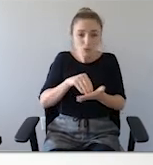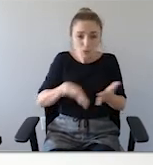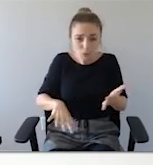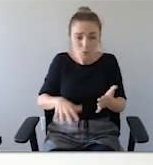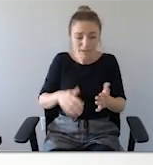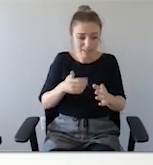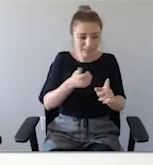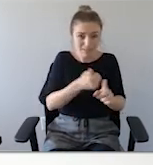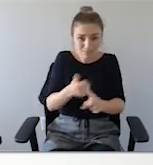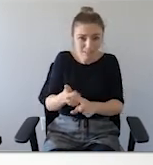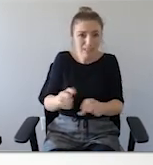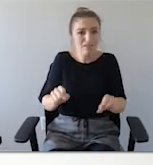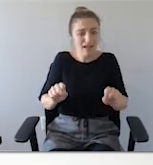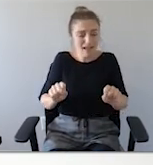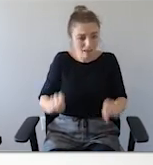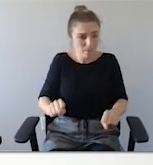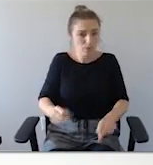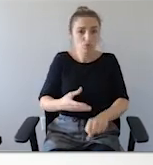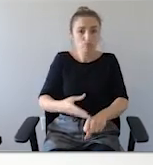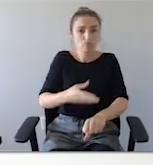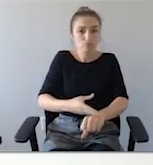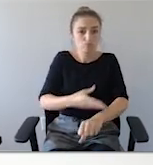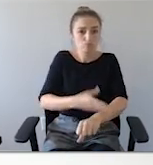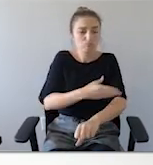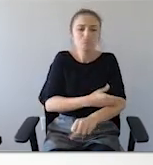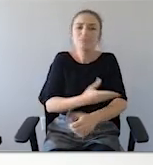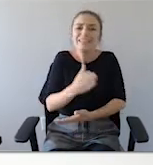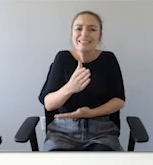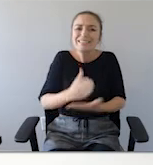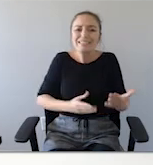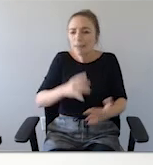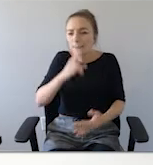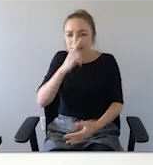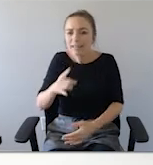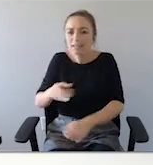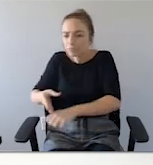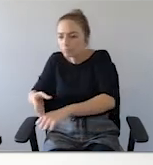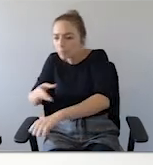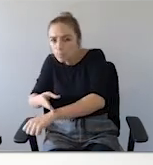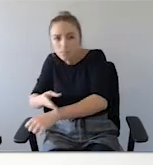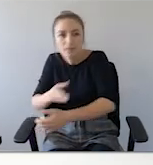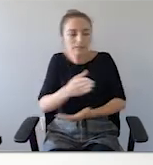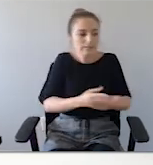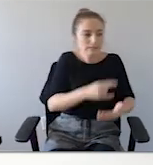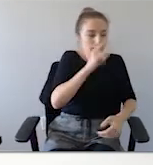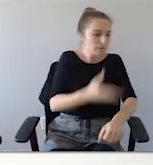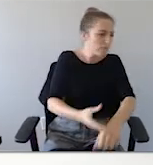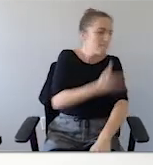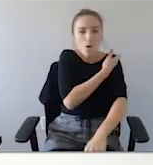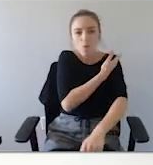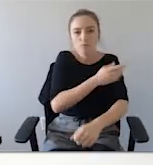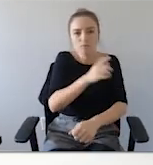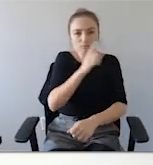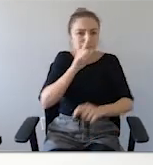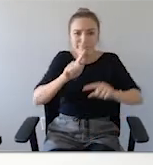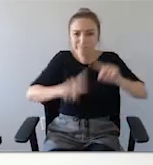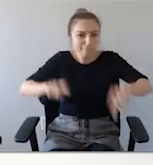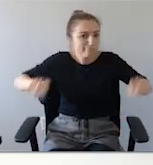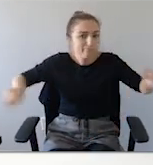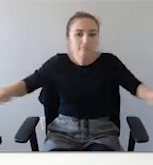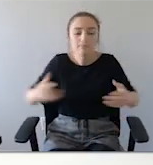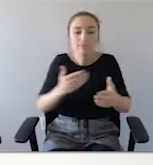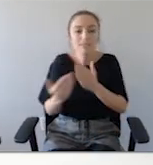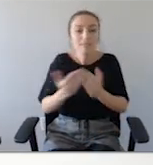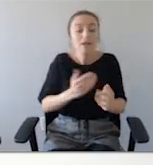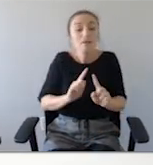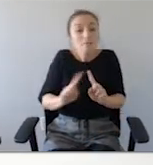ability to make progress. Some kids' progress are to a certain level, some kids are to another. That's fine, but everybody should be making meaningful